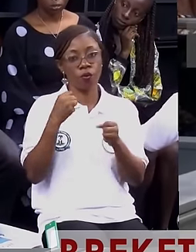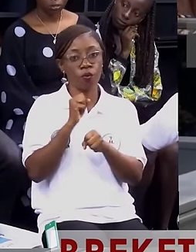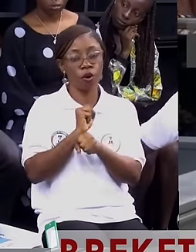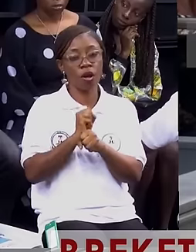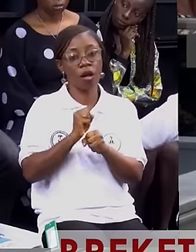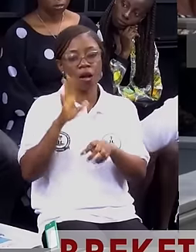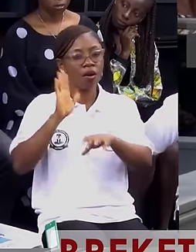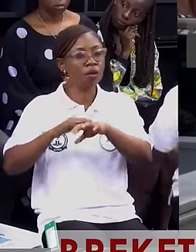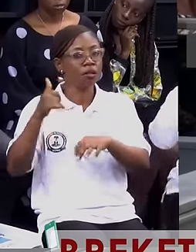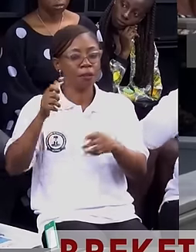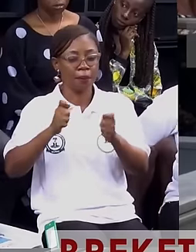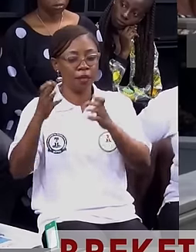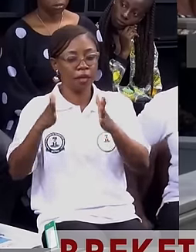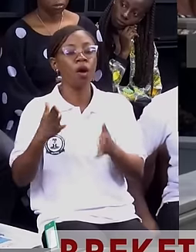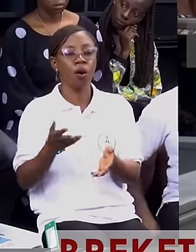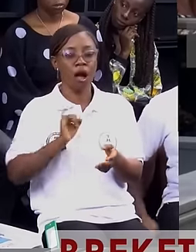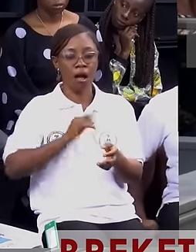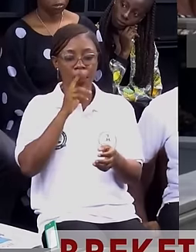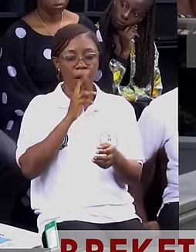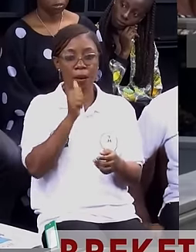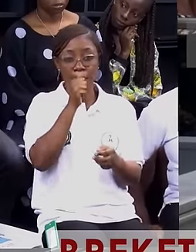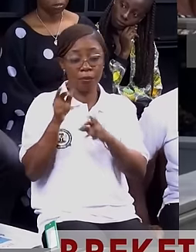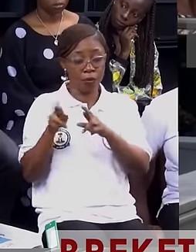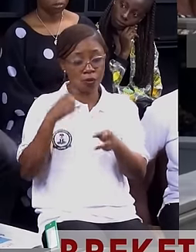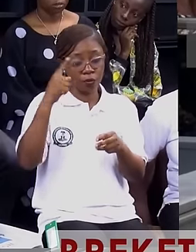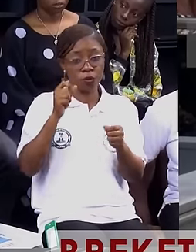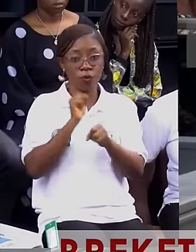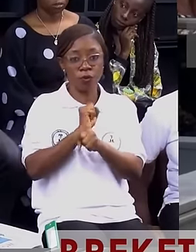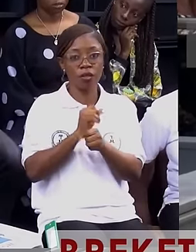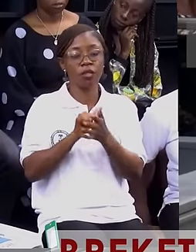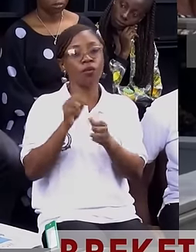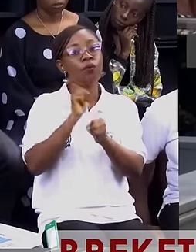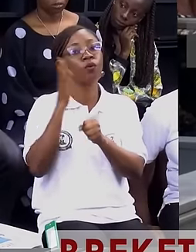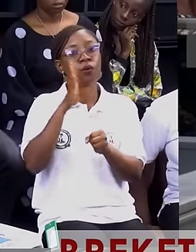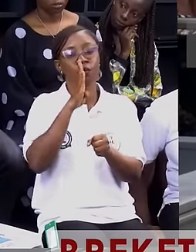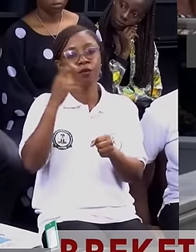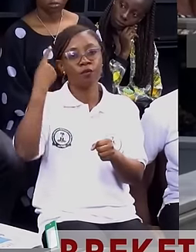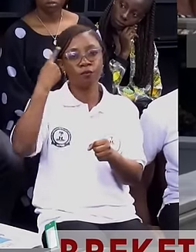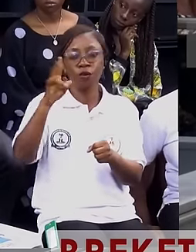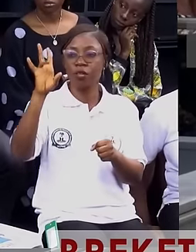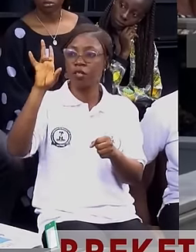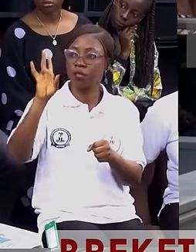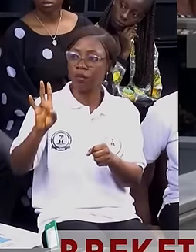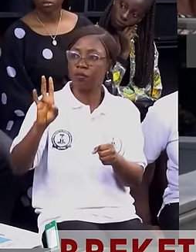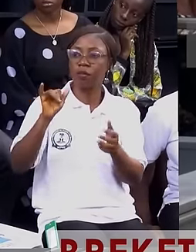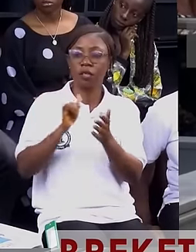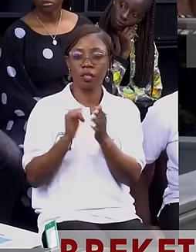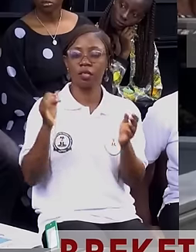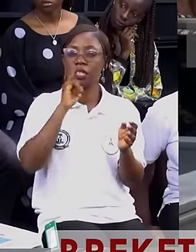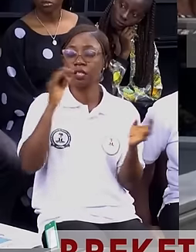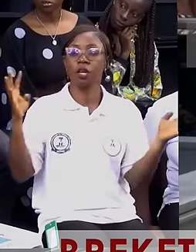sir, I'm ready for the job. Then I said, the job will be for 7. That it is a